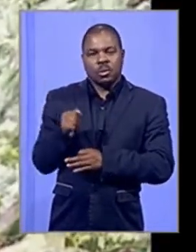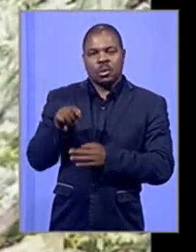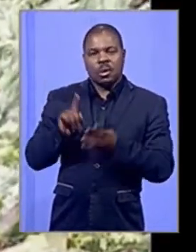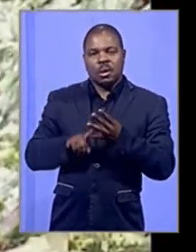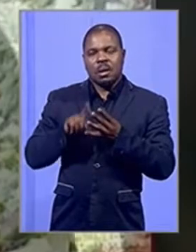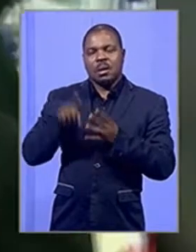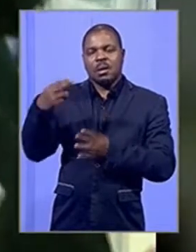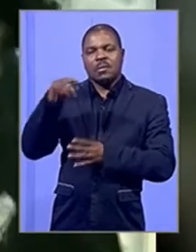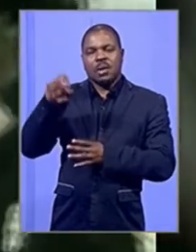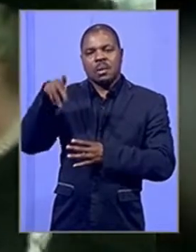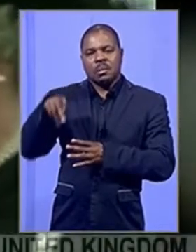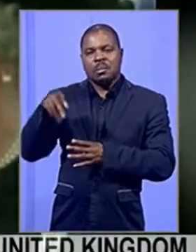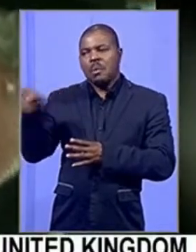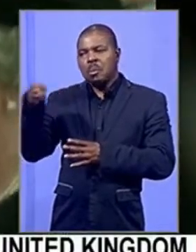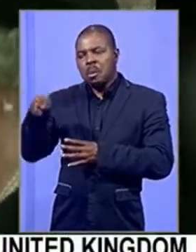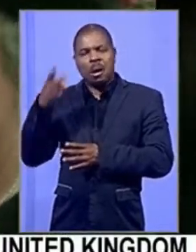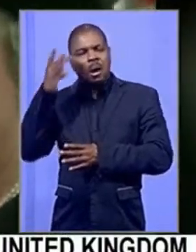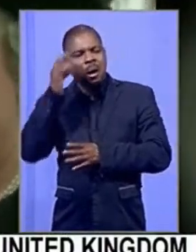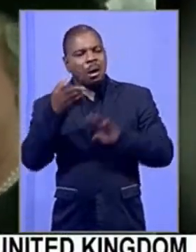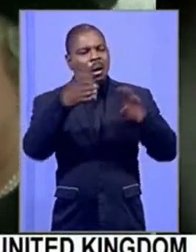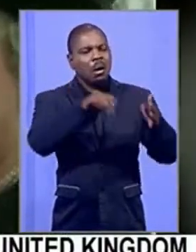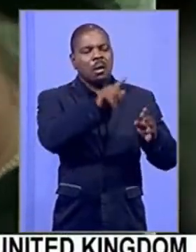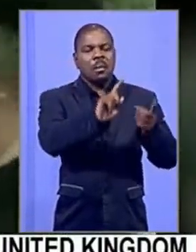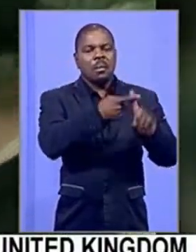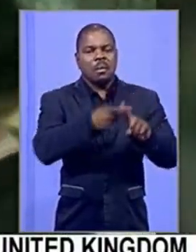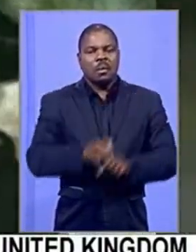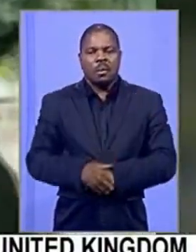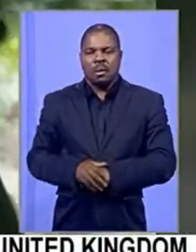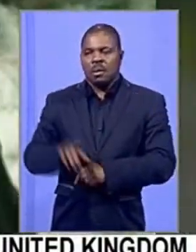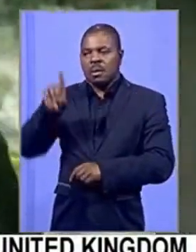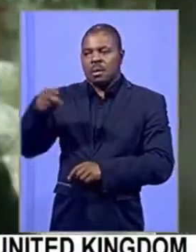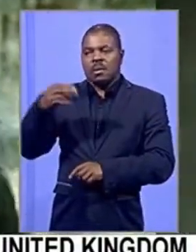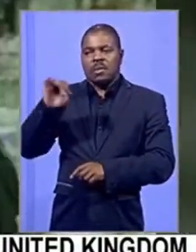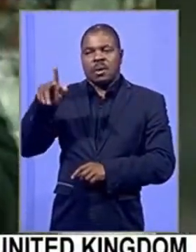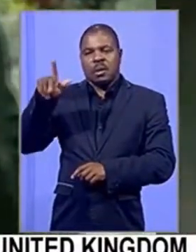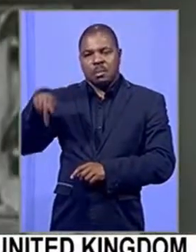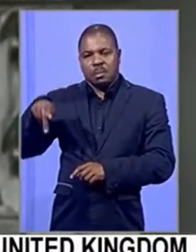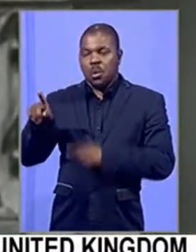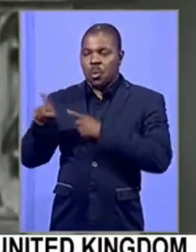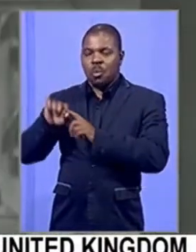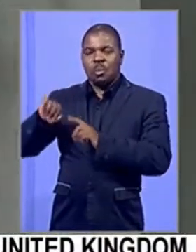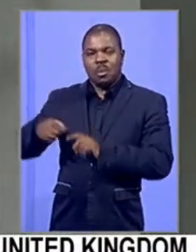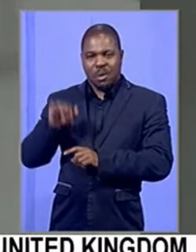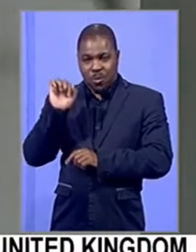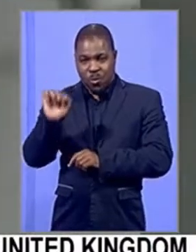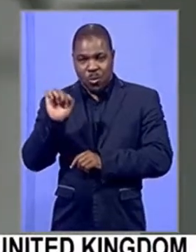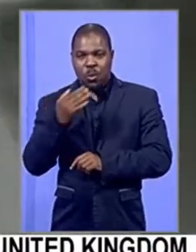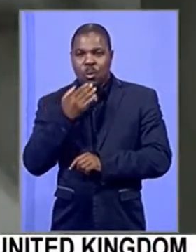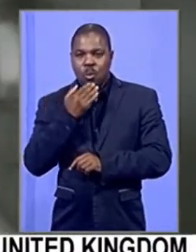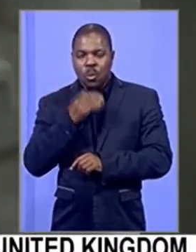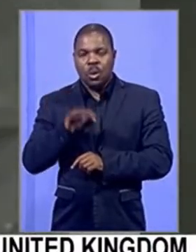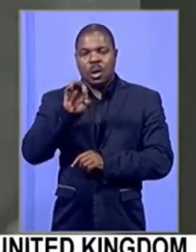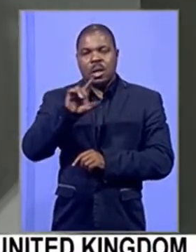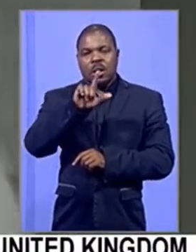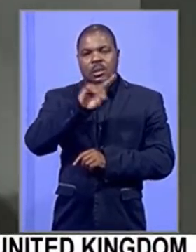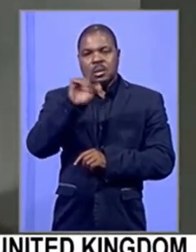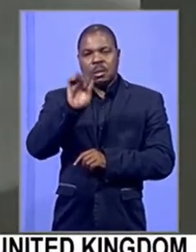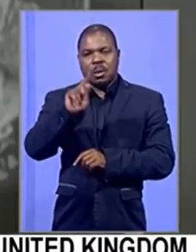Philip ge ba amogela ditaba tseo. Prince Philip yo e be go ele monna wa kgosigadi Elizabeth mengwaga ya go feta e